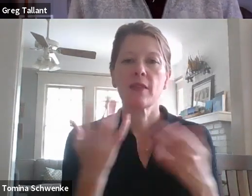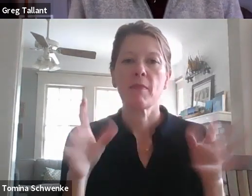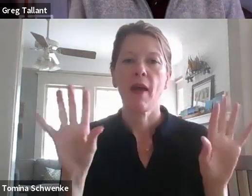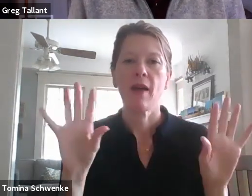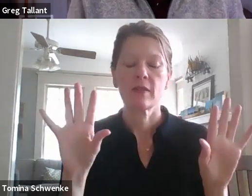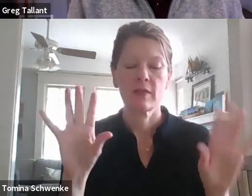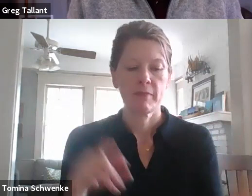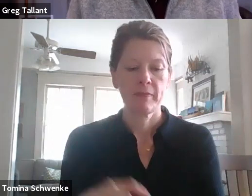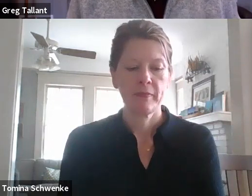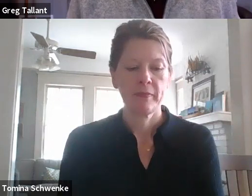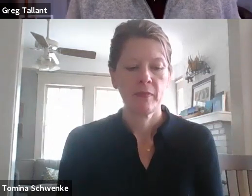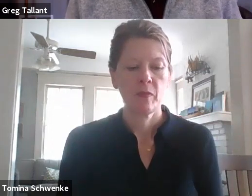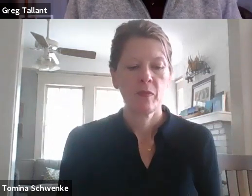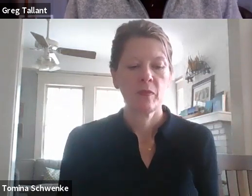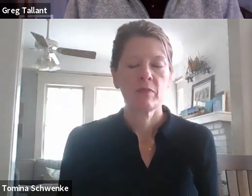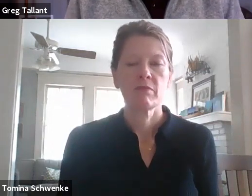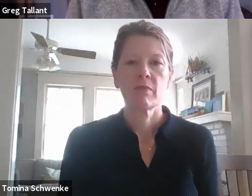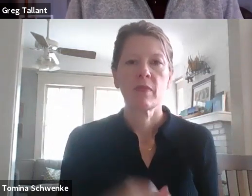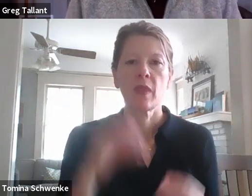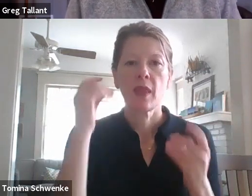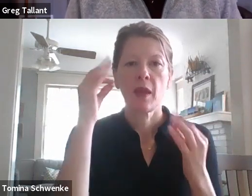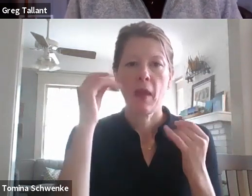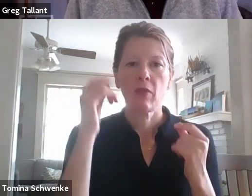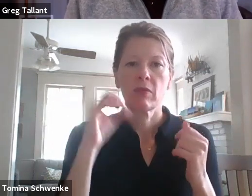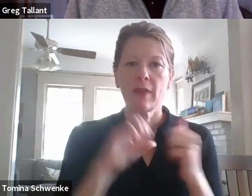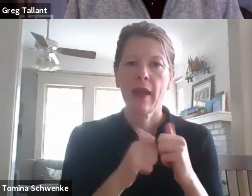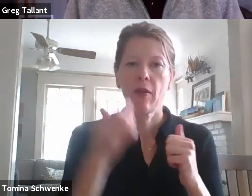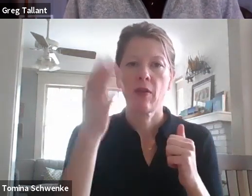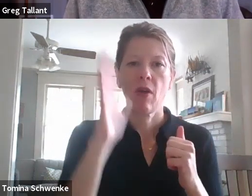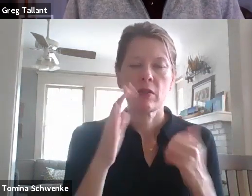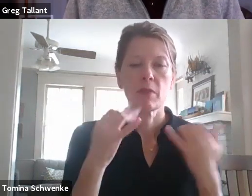and look for signs of God's presence in it.